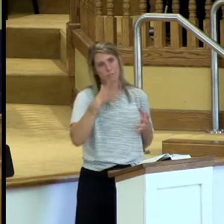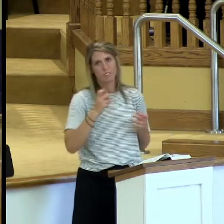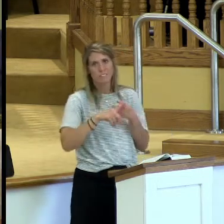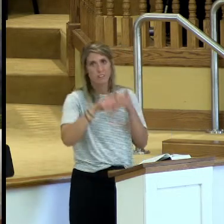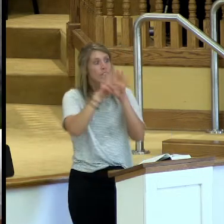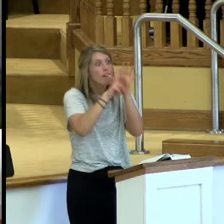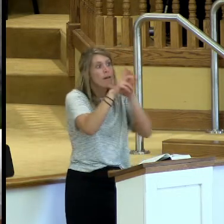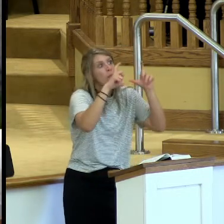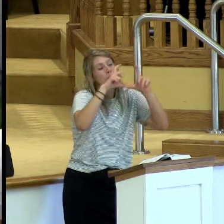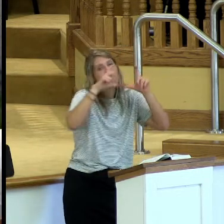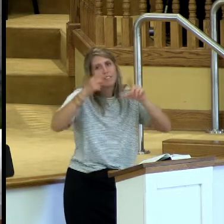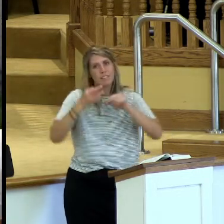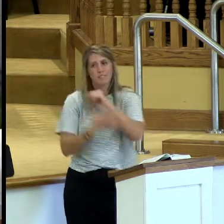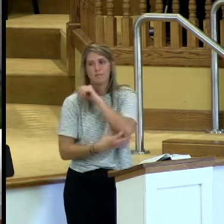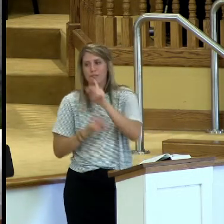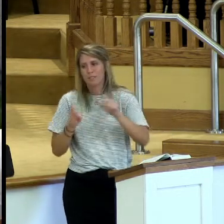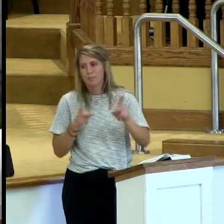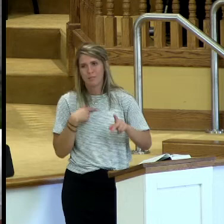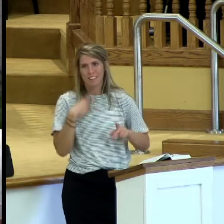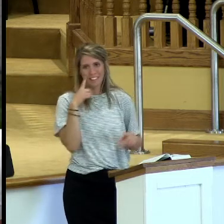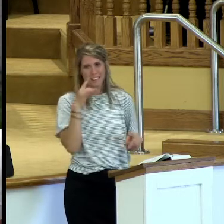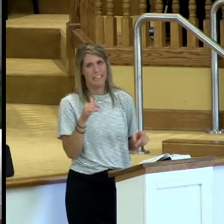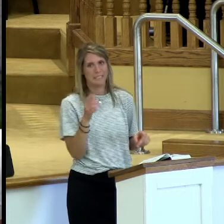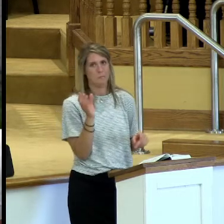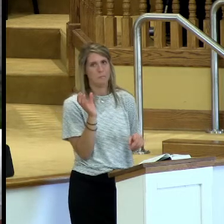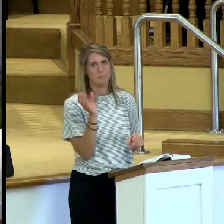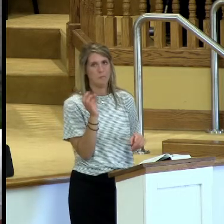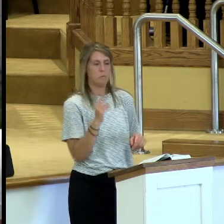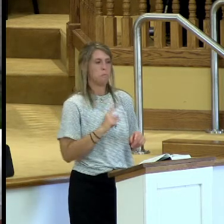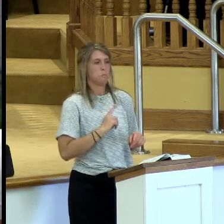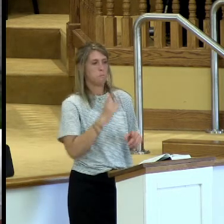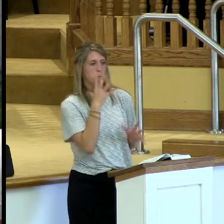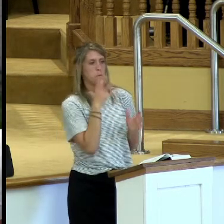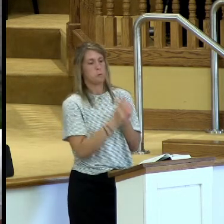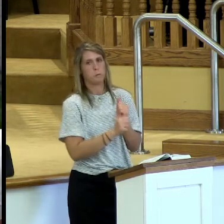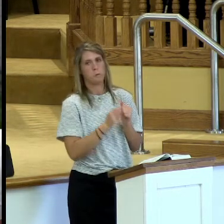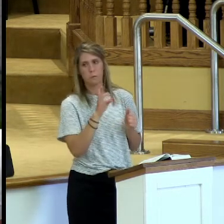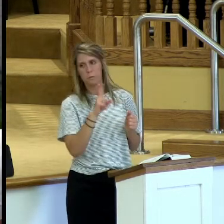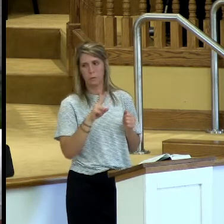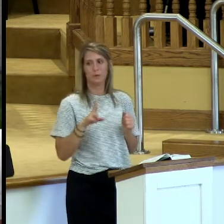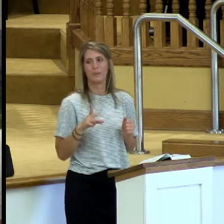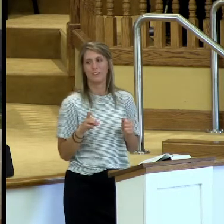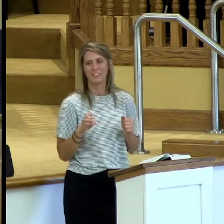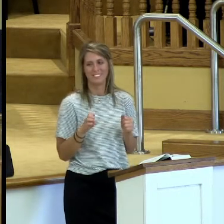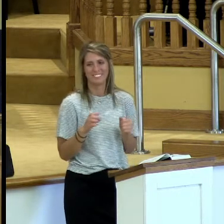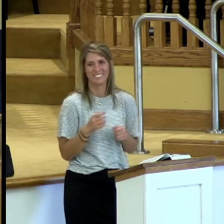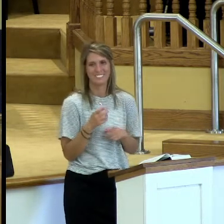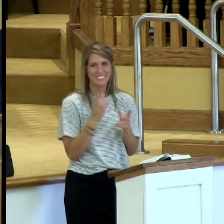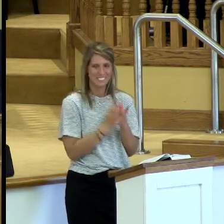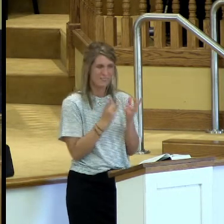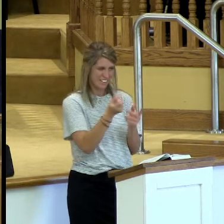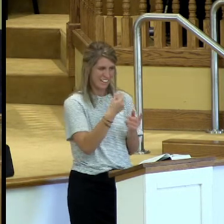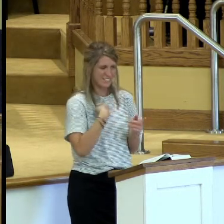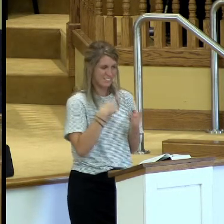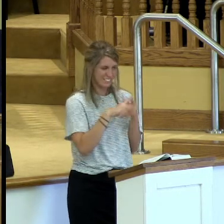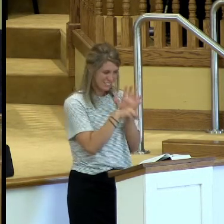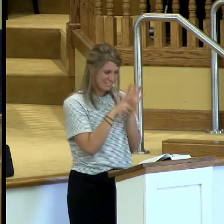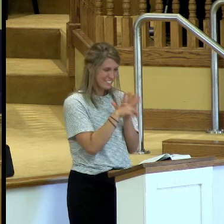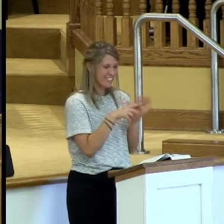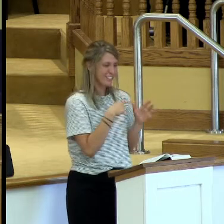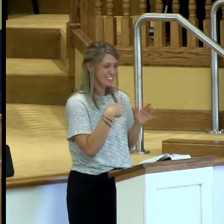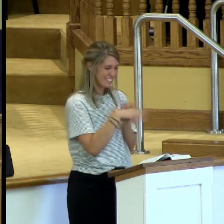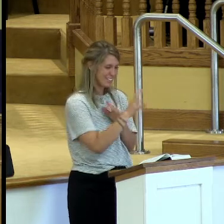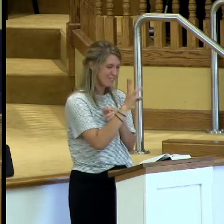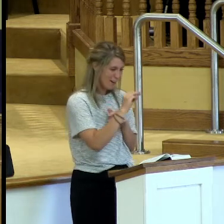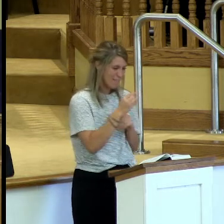out and like take videos of poor people, right? Like, I think that's rude. I was like, if someone would ask to do that with me in Walmart's parking lot, you're liable to get punched